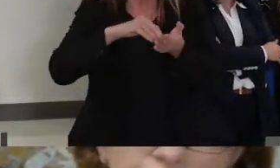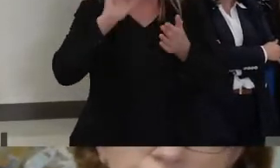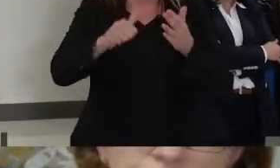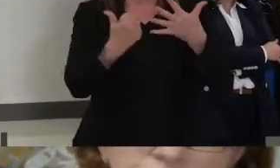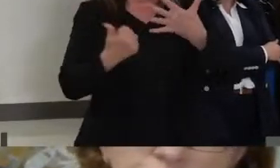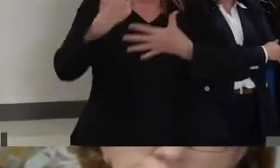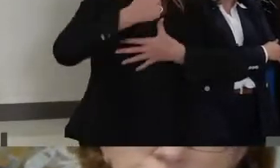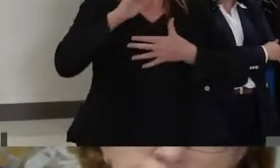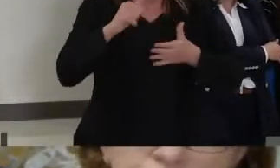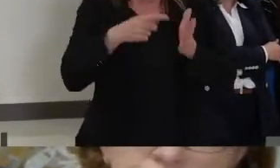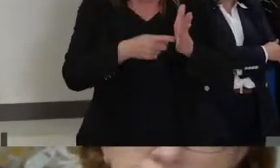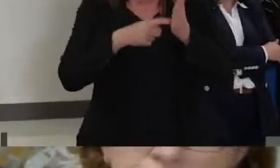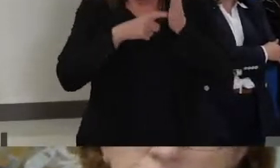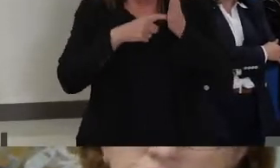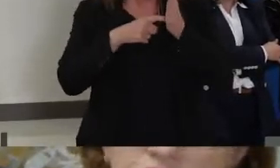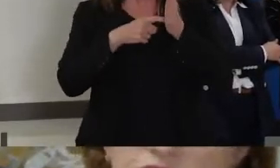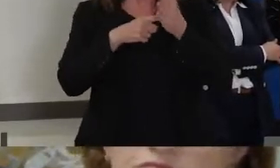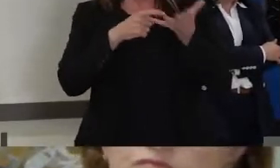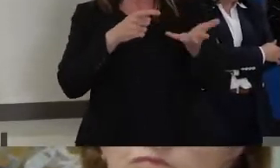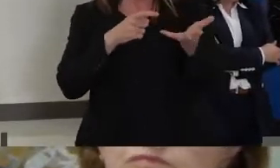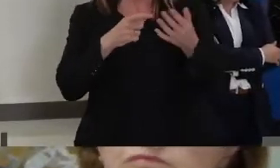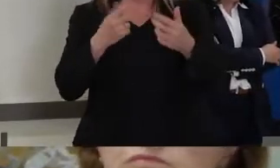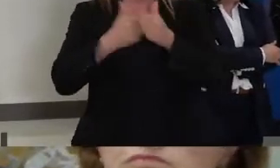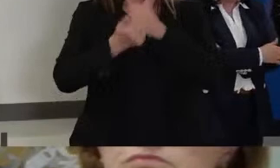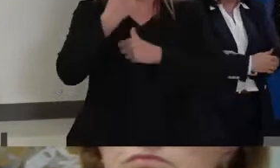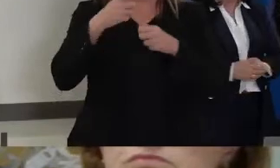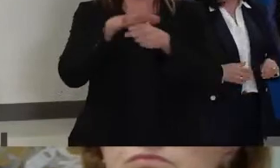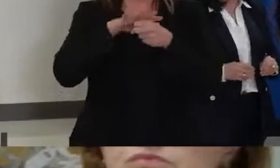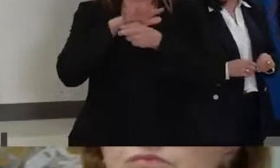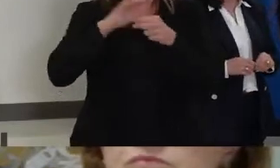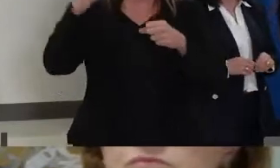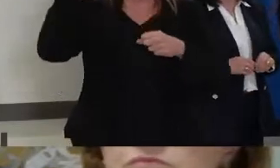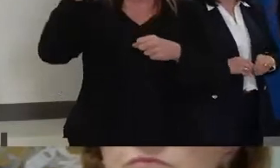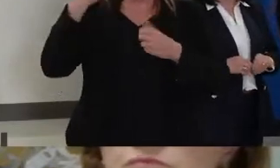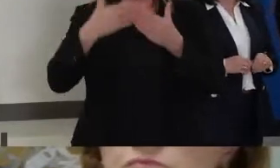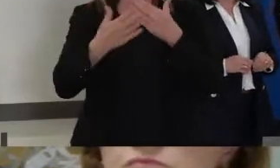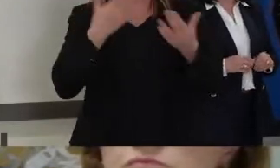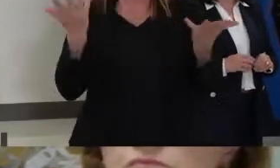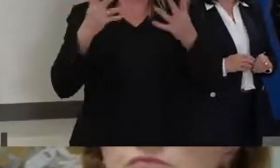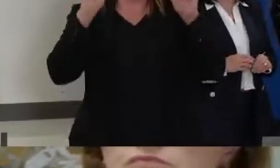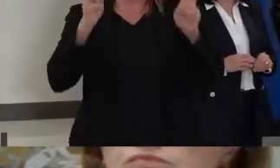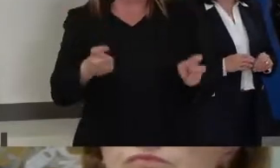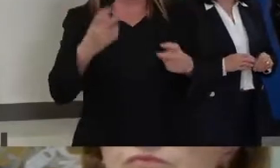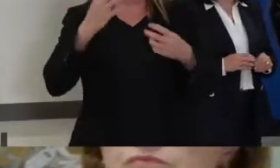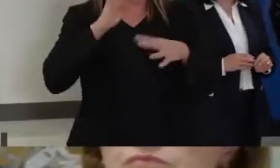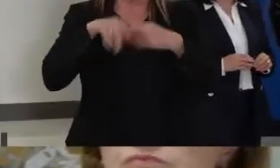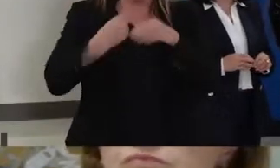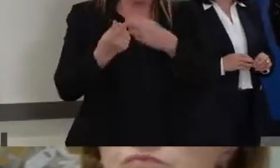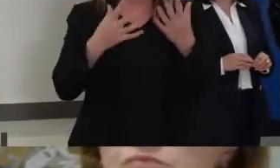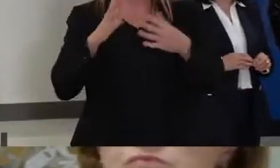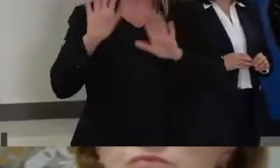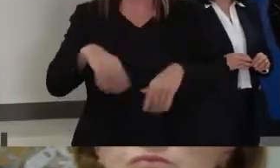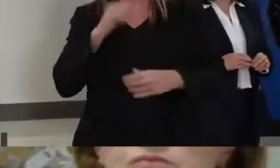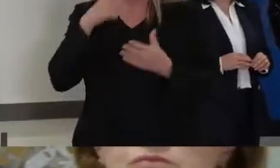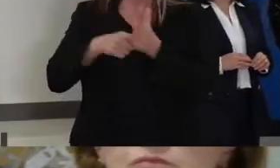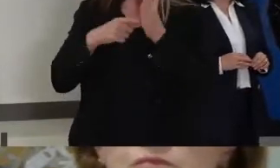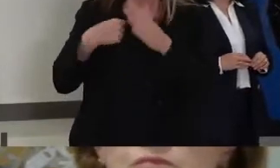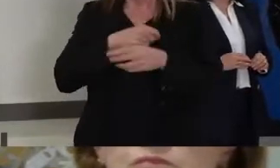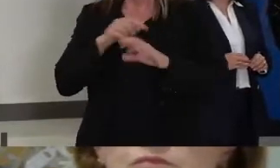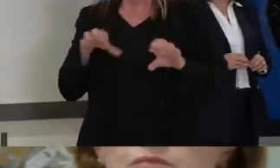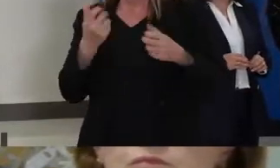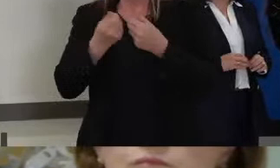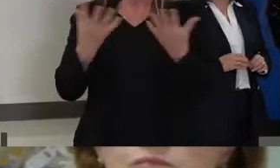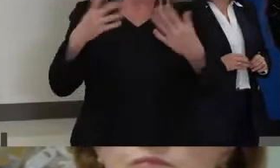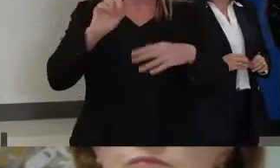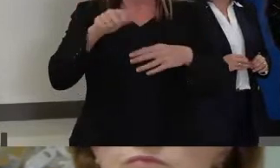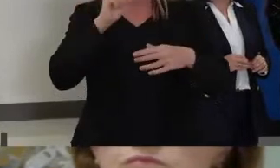prioritization and that requirement. And so everyone in local government, no matter what issue you're talking about, will always say, well, don't require us to do anything or don't hold us accountable, let us